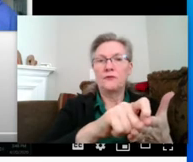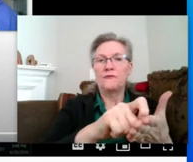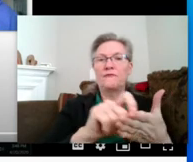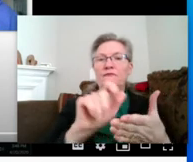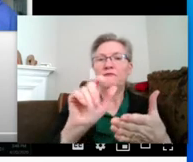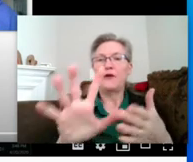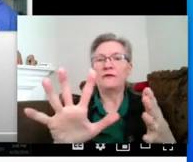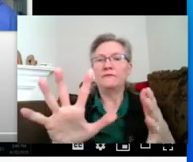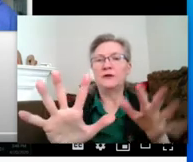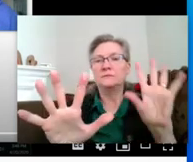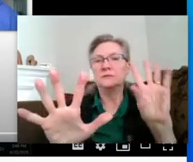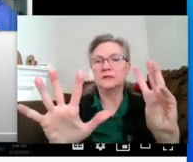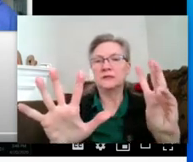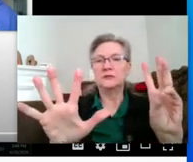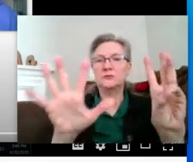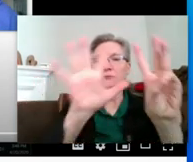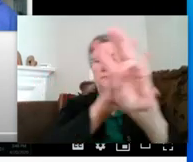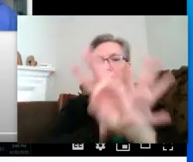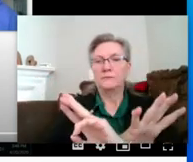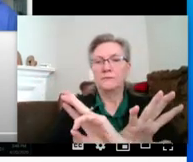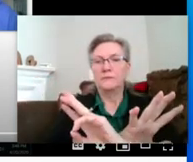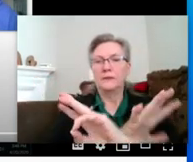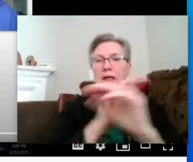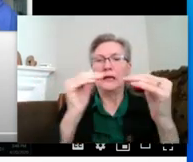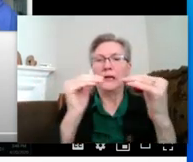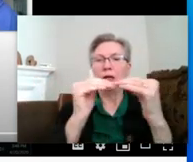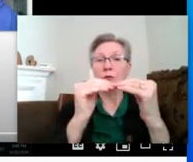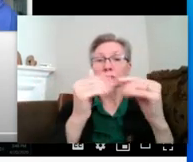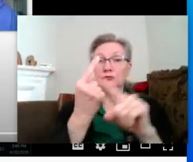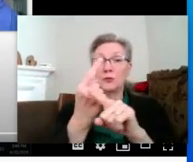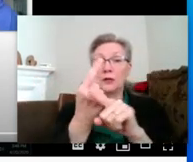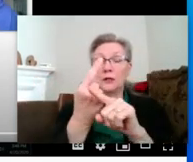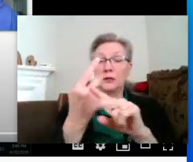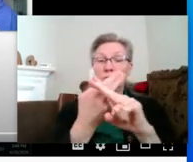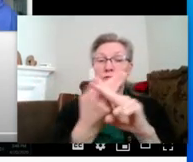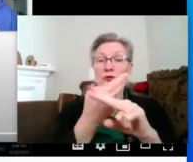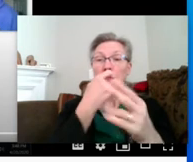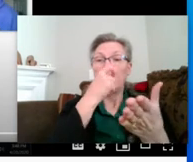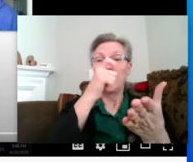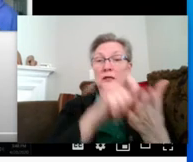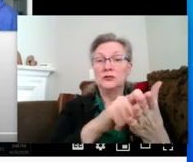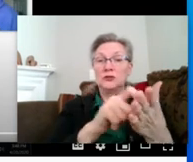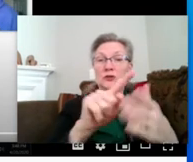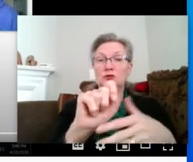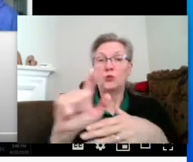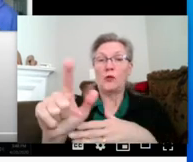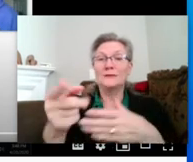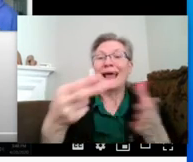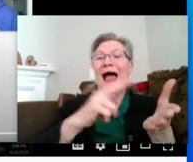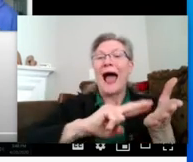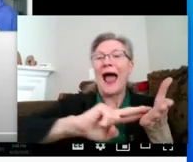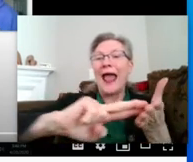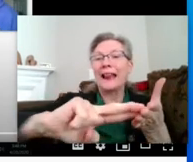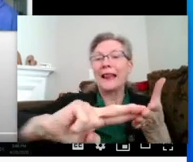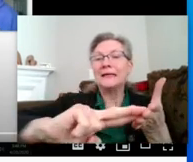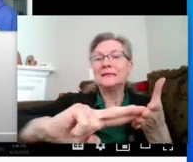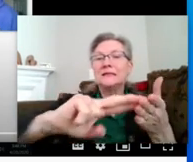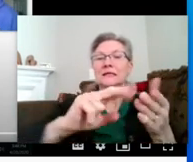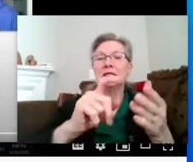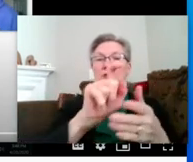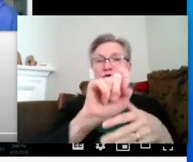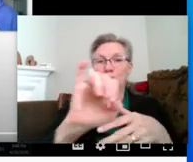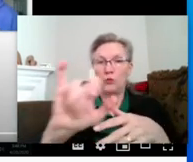times 6 equals, right? So I can use that pencil tool to do that. There's a highlighter tool if you want to highlight your